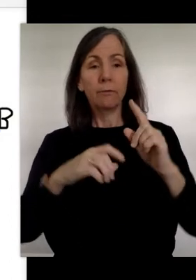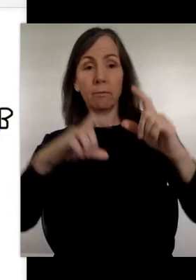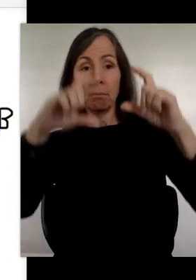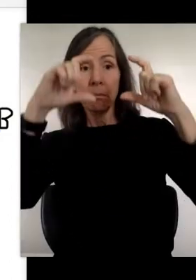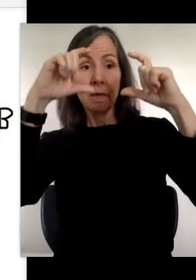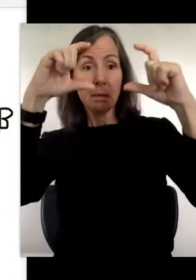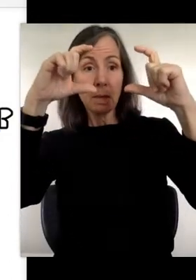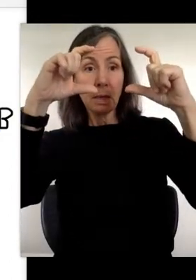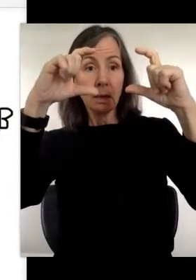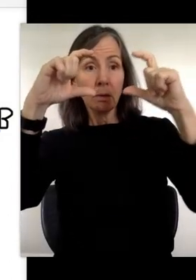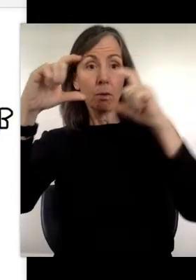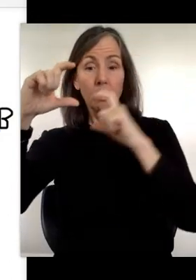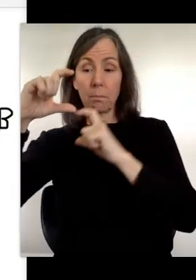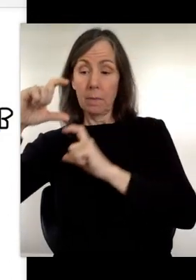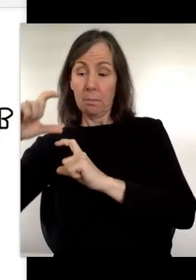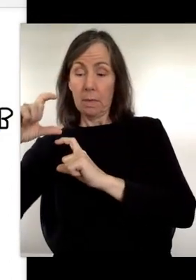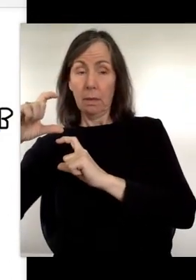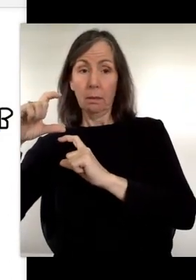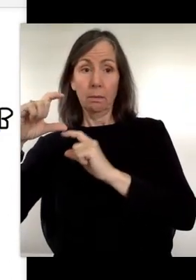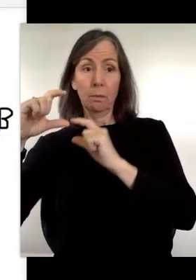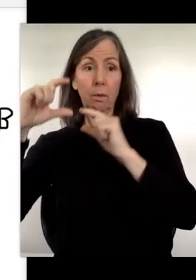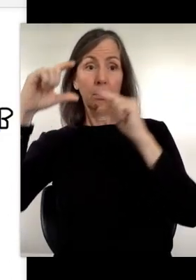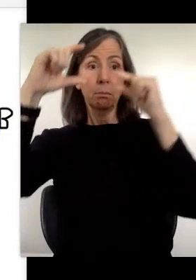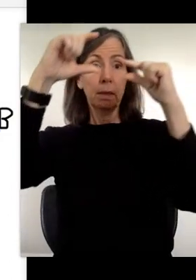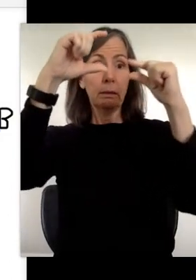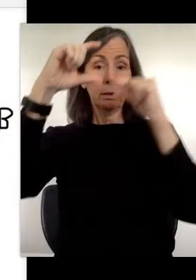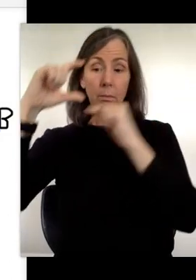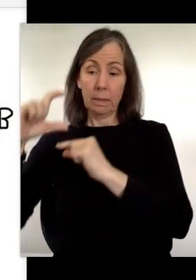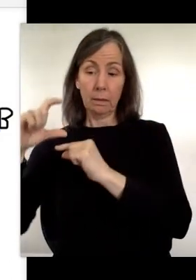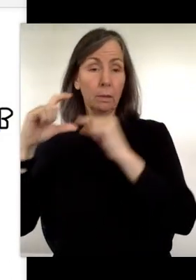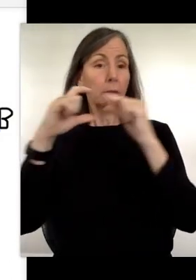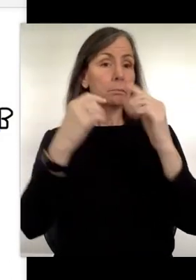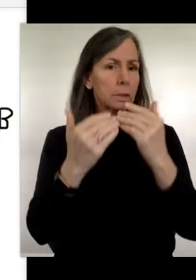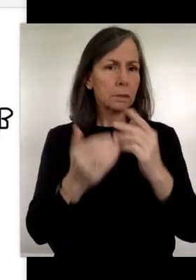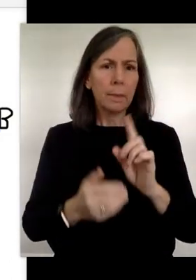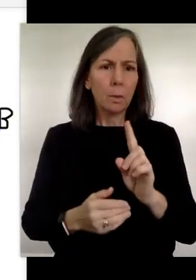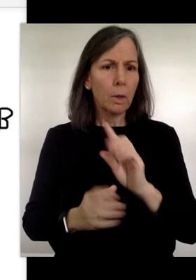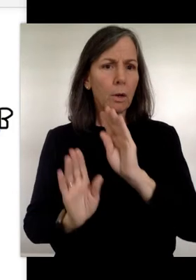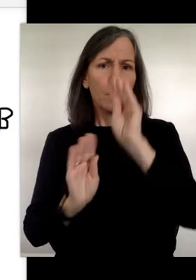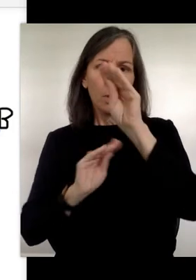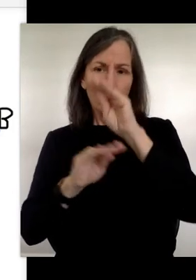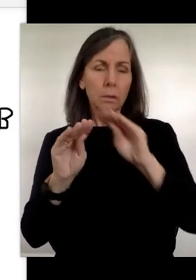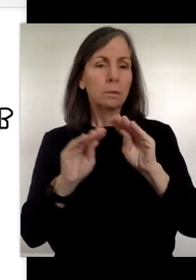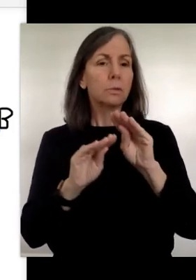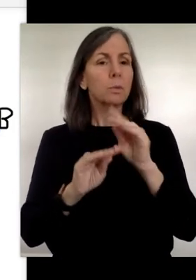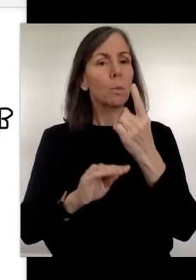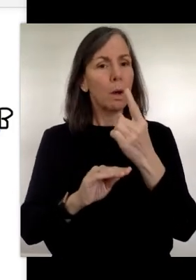matter what. But I'll just put the first one, two big B's,